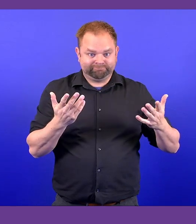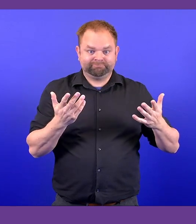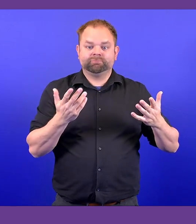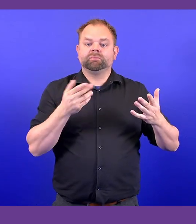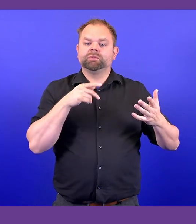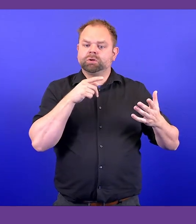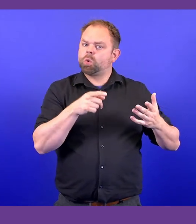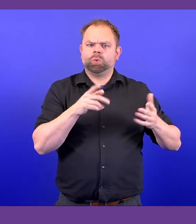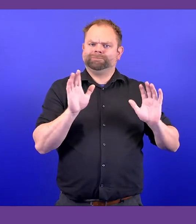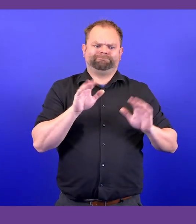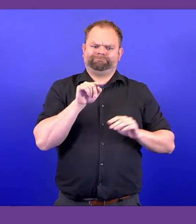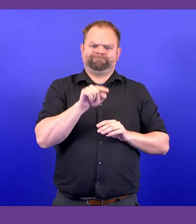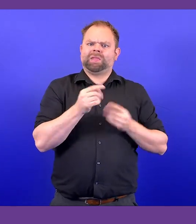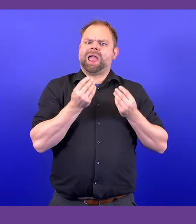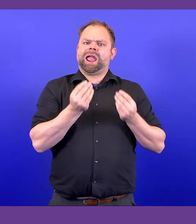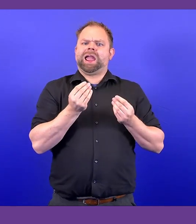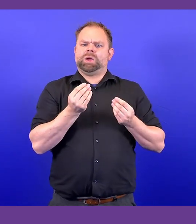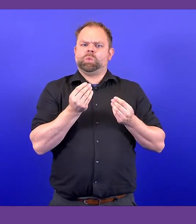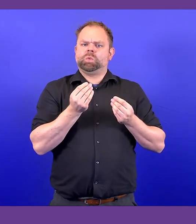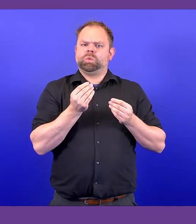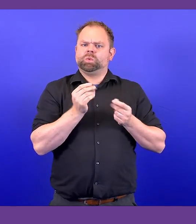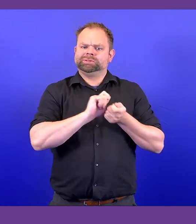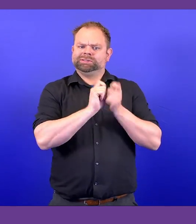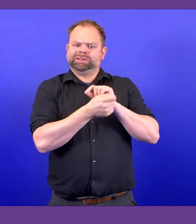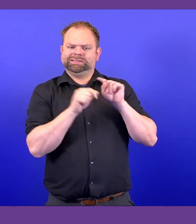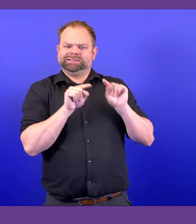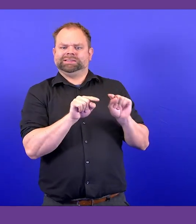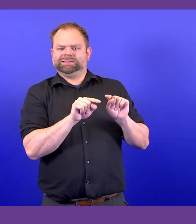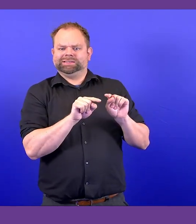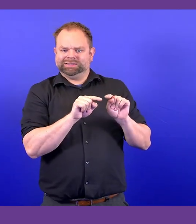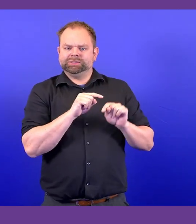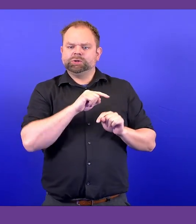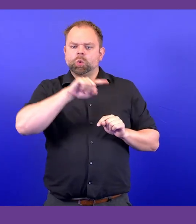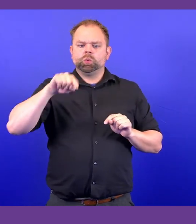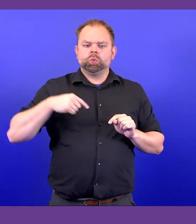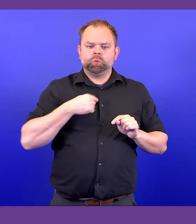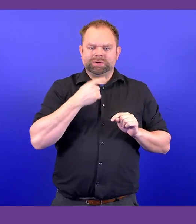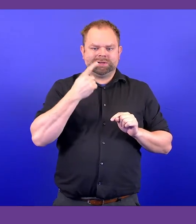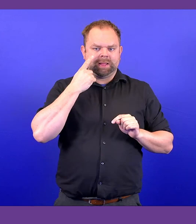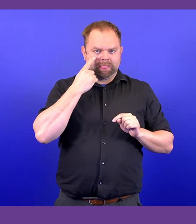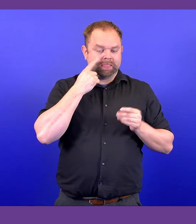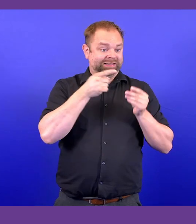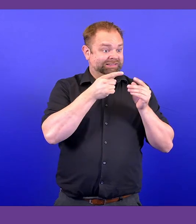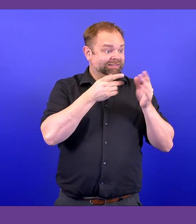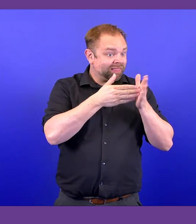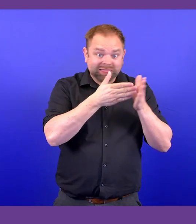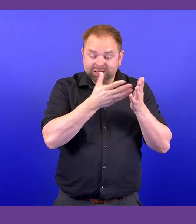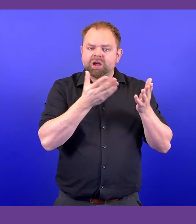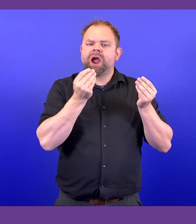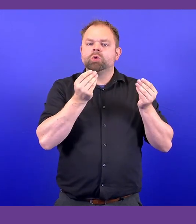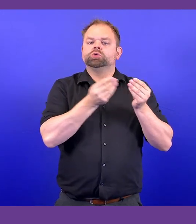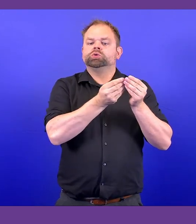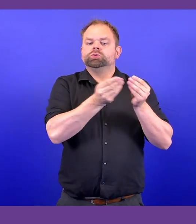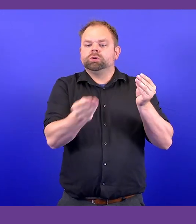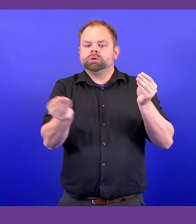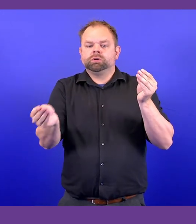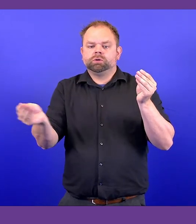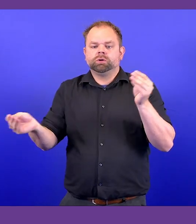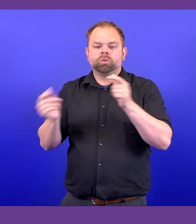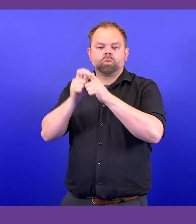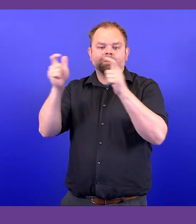But so to sum up, management, operational, and standardization at the same time. And of course, we work in